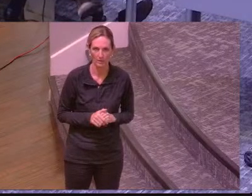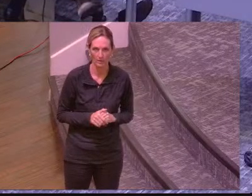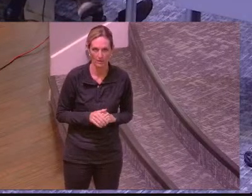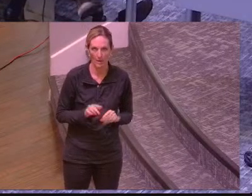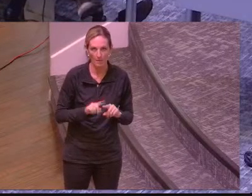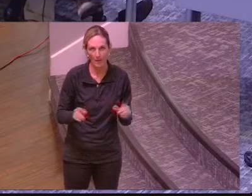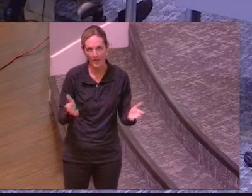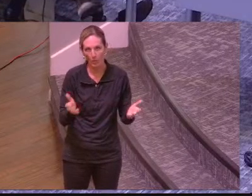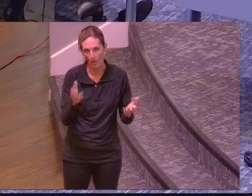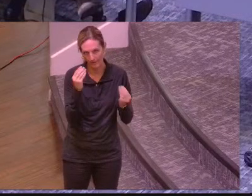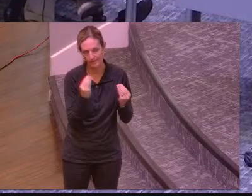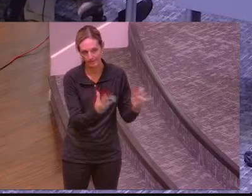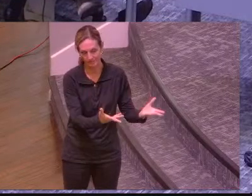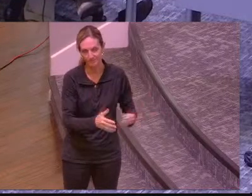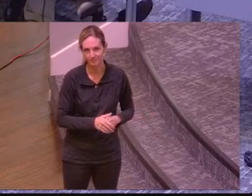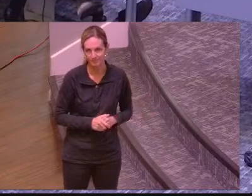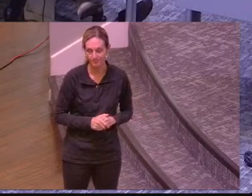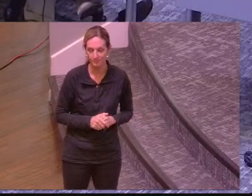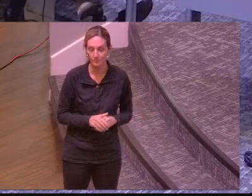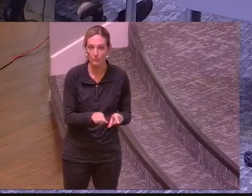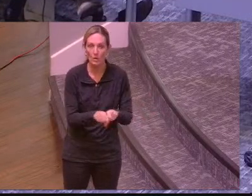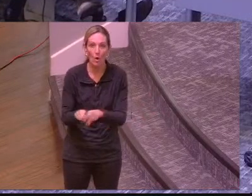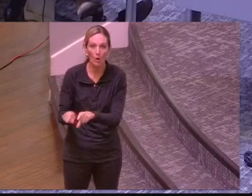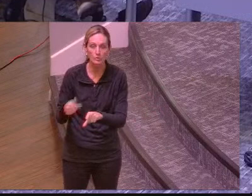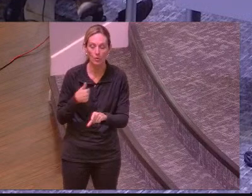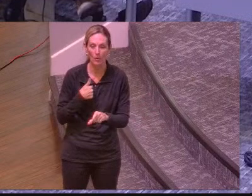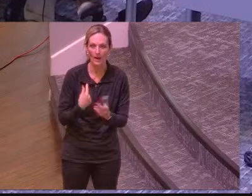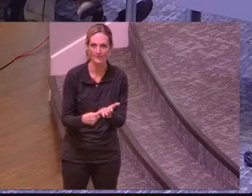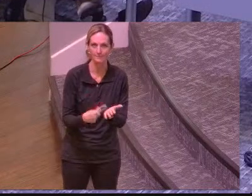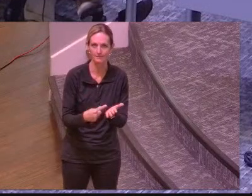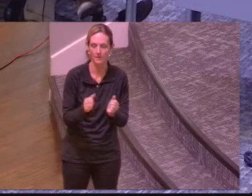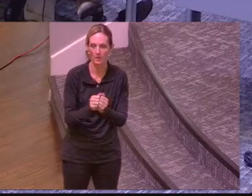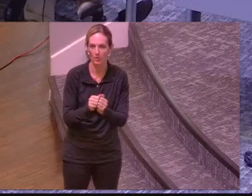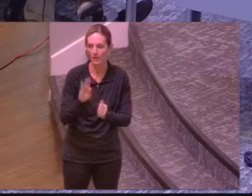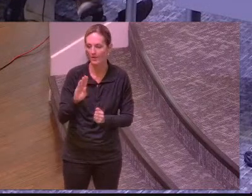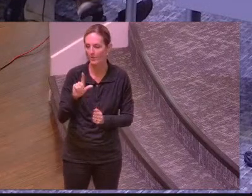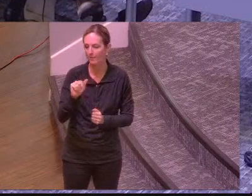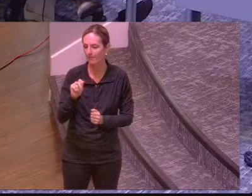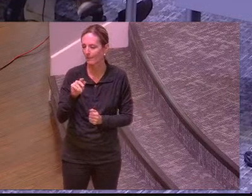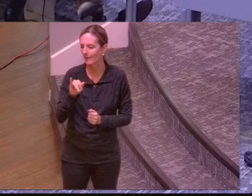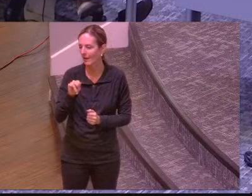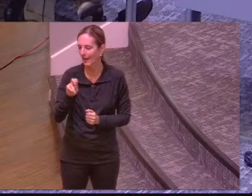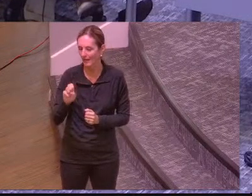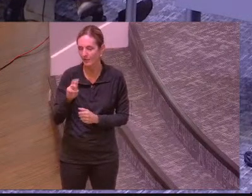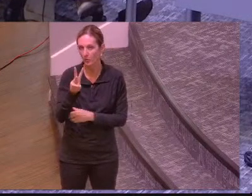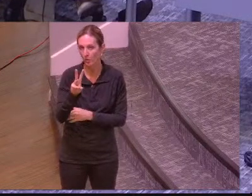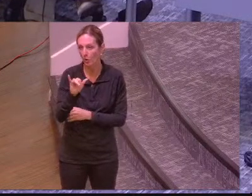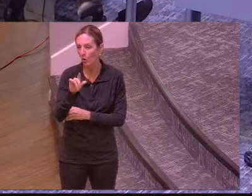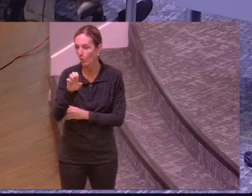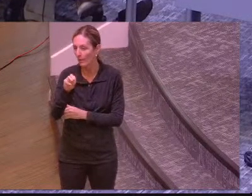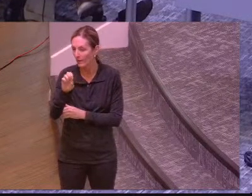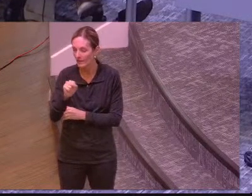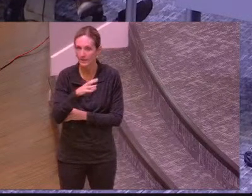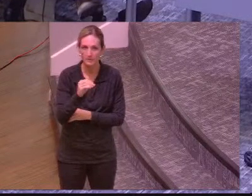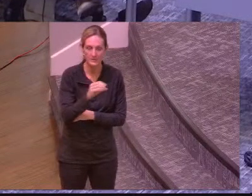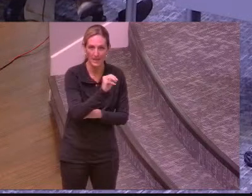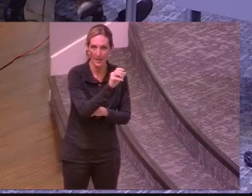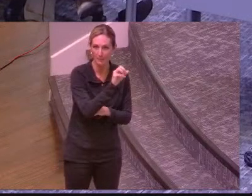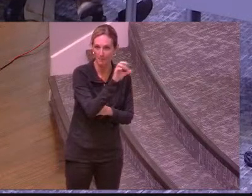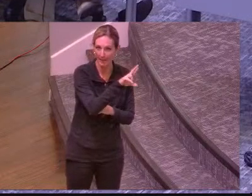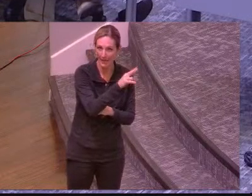update. Also have been in conversations with Mr. Blaine Williams and Mayor Gertz and some